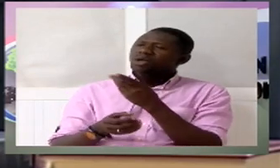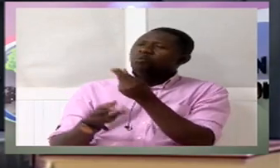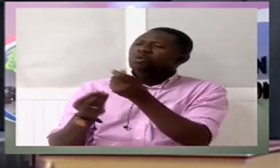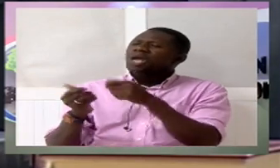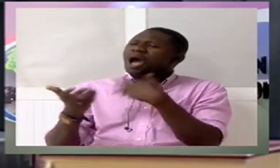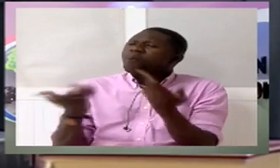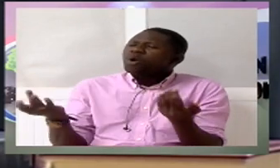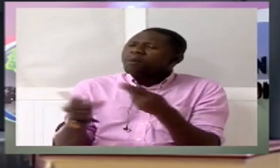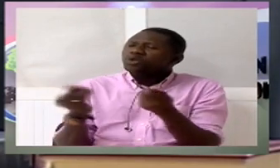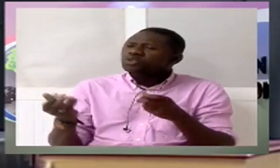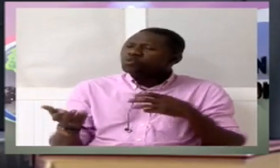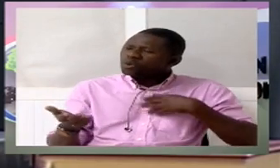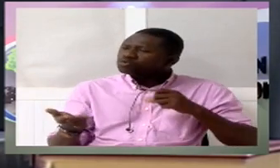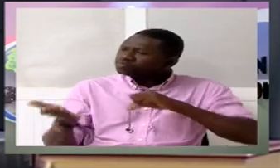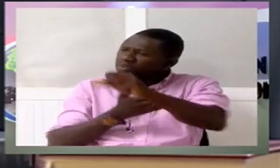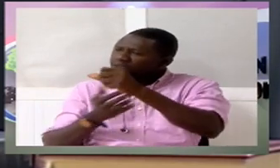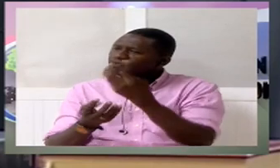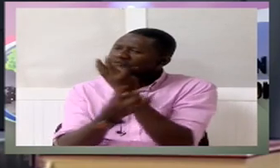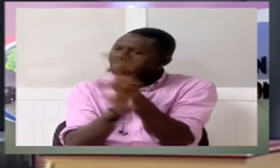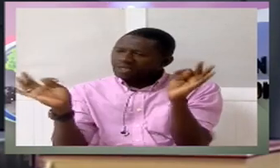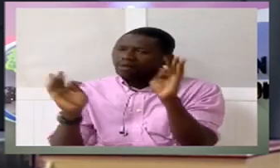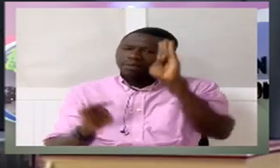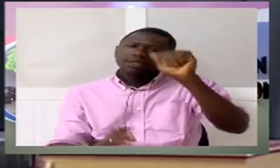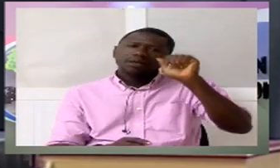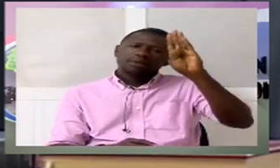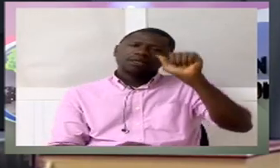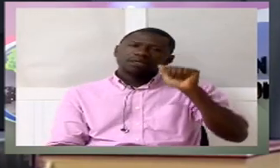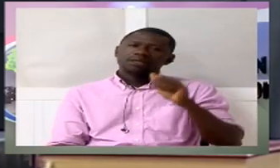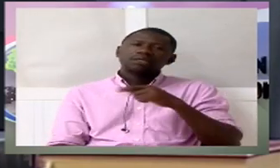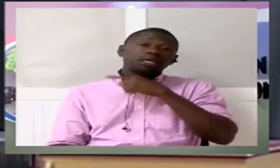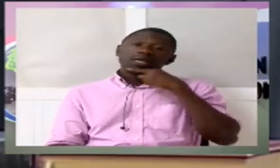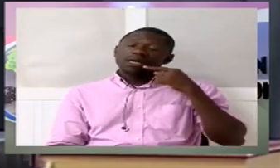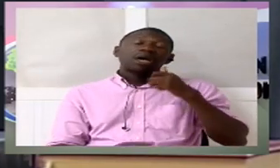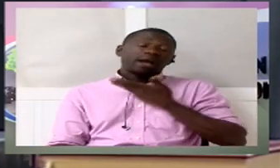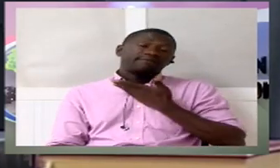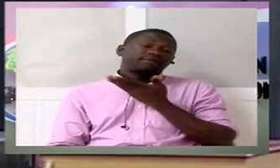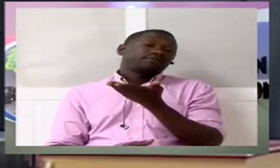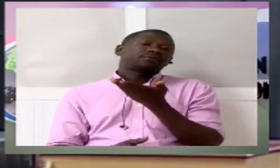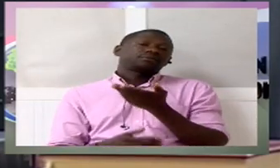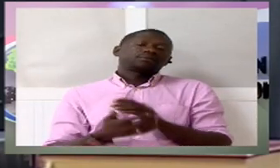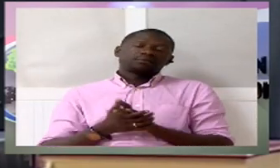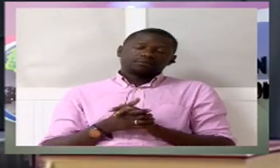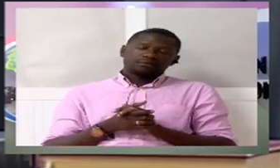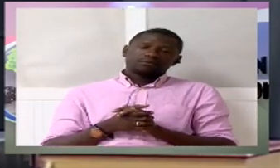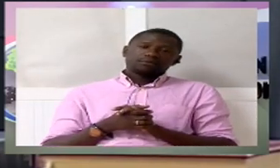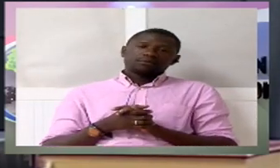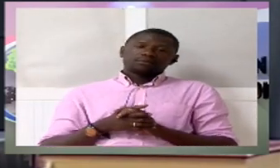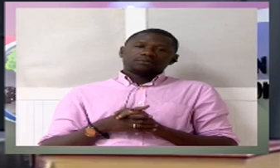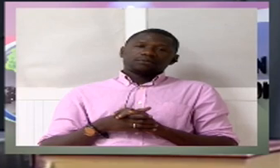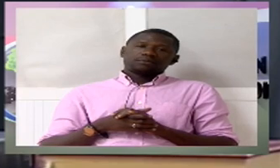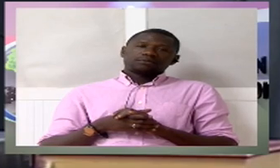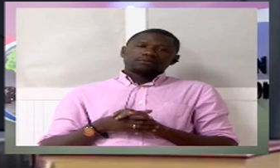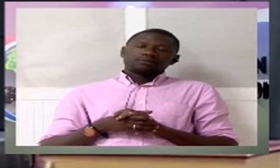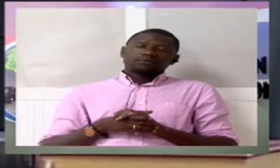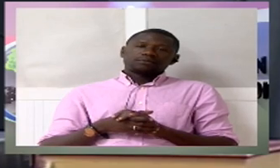an estate where she asked, in fact, how much money is it that needs to be paid for Baba to be released? She was in ready for